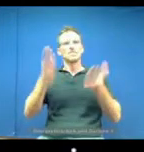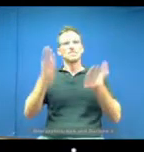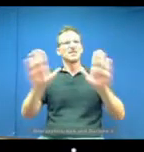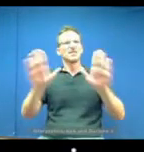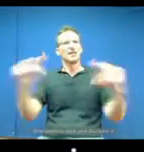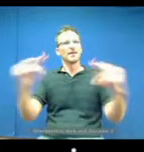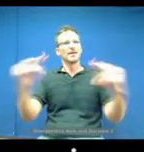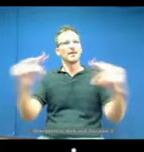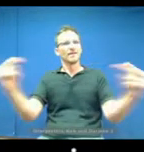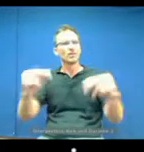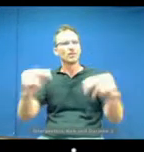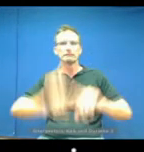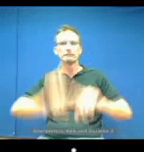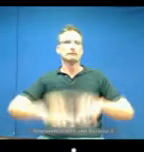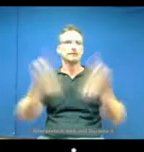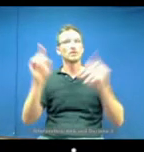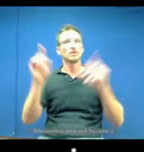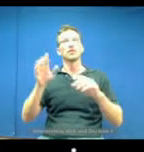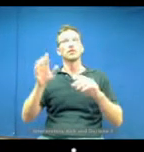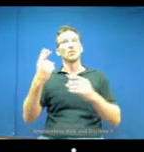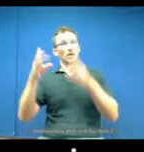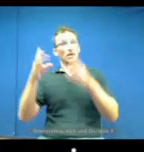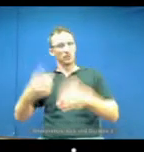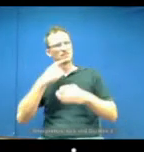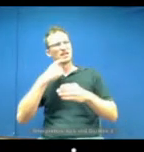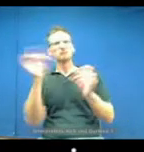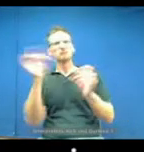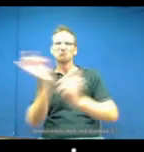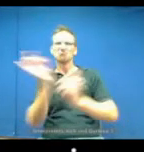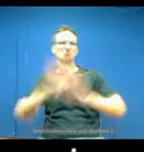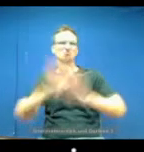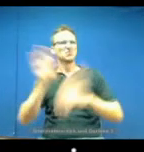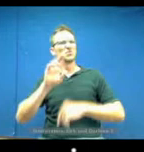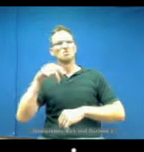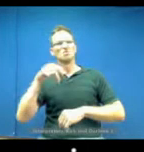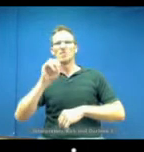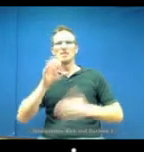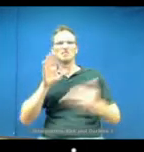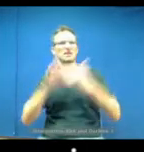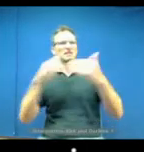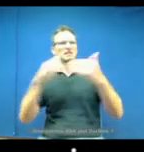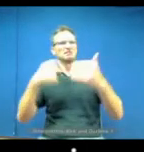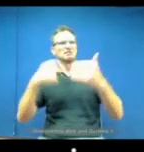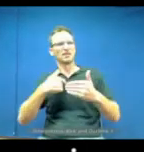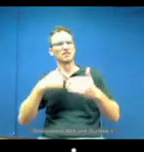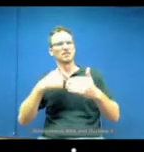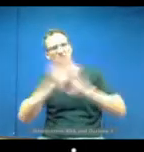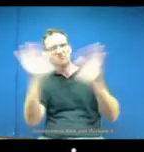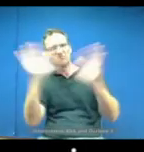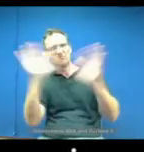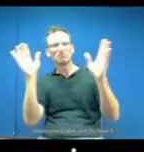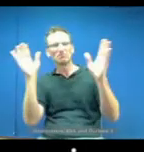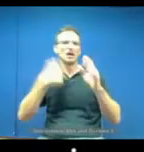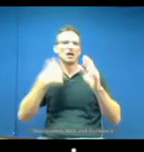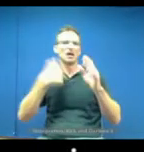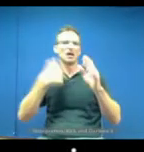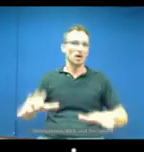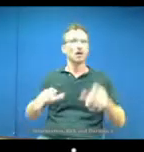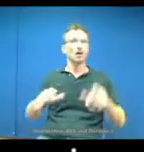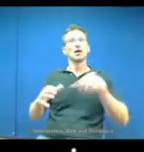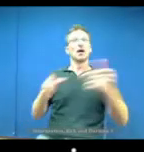violently assaulted and raped, and the respondent was saying, we were on a date, it was consensual, I thought she wanted